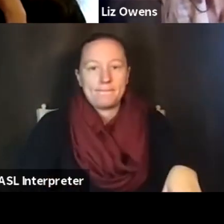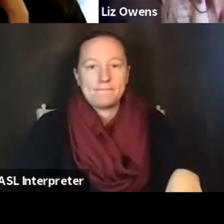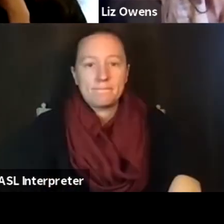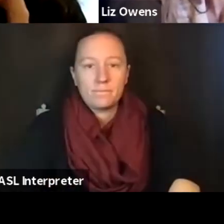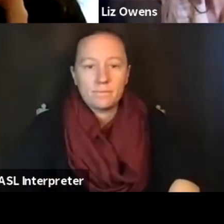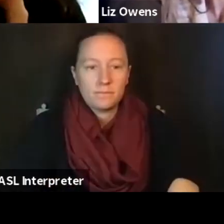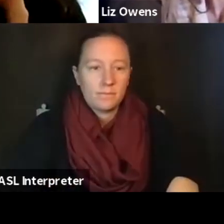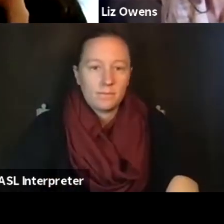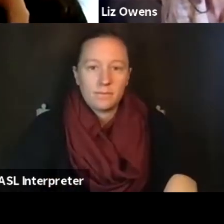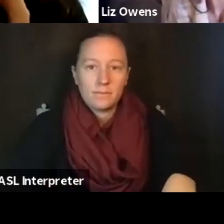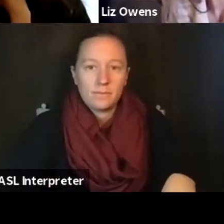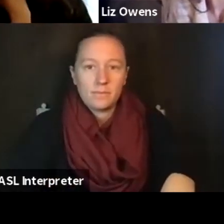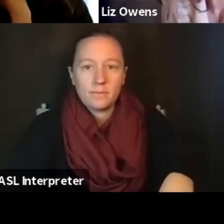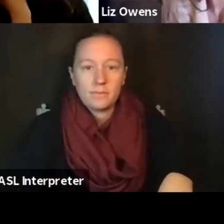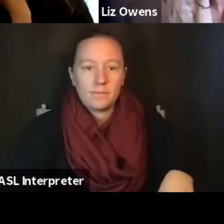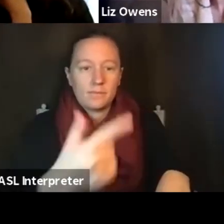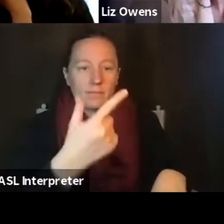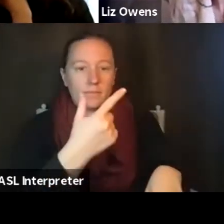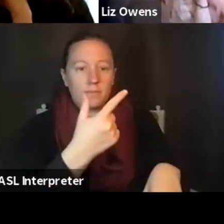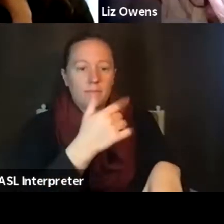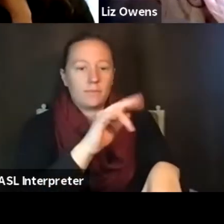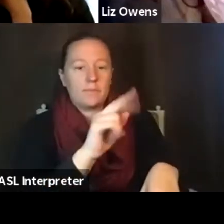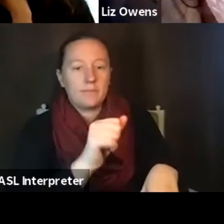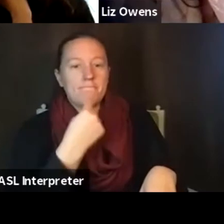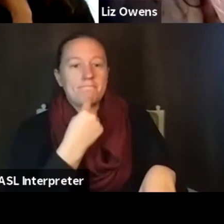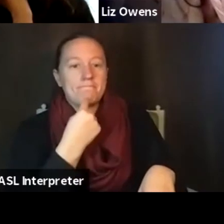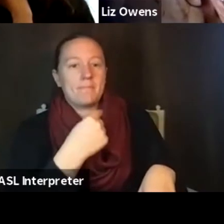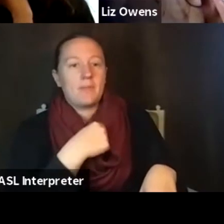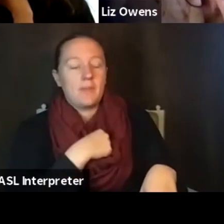Go ahead, Gina. This is Gina. I will say